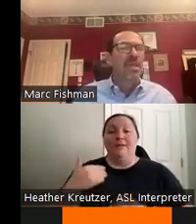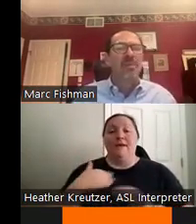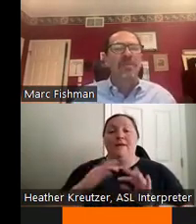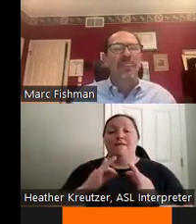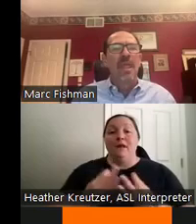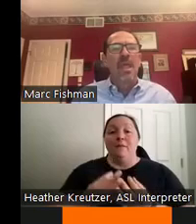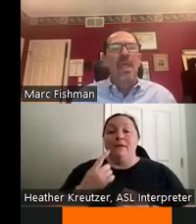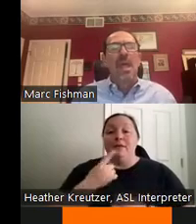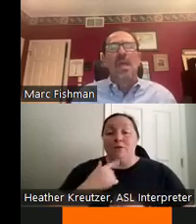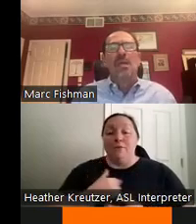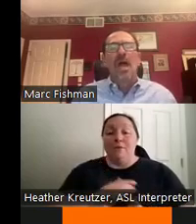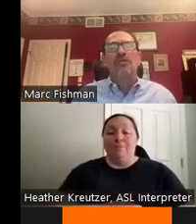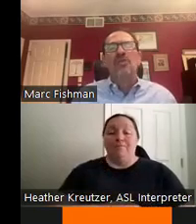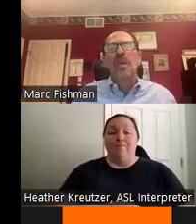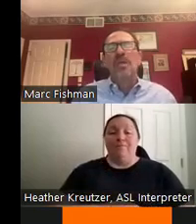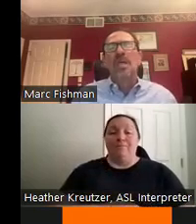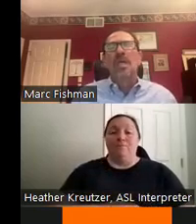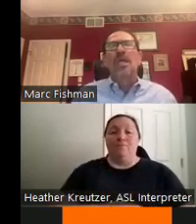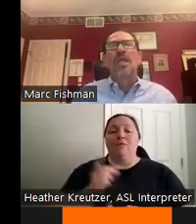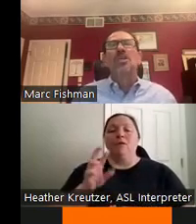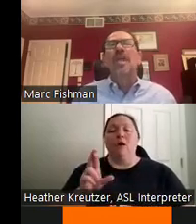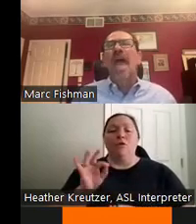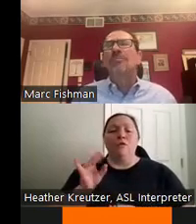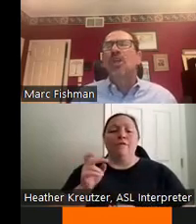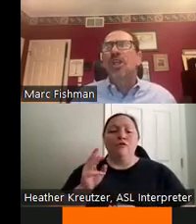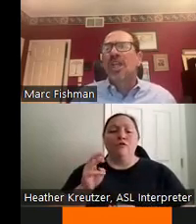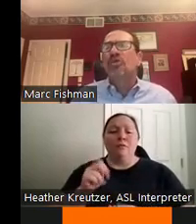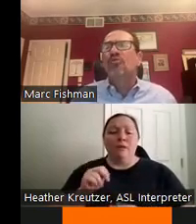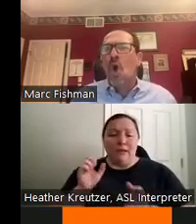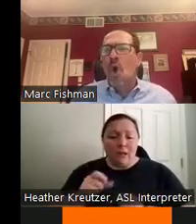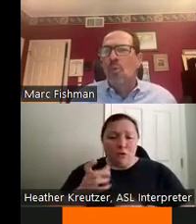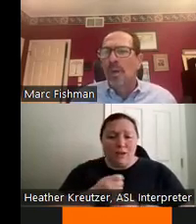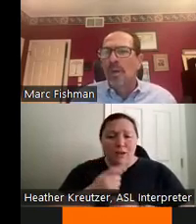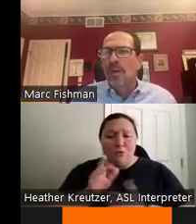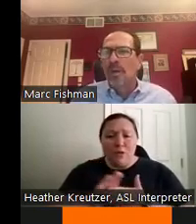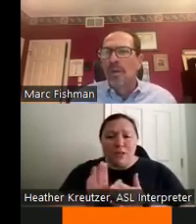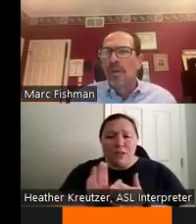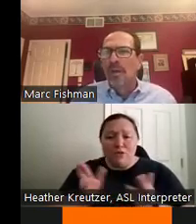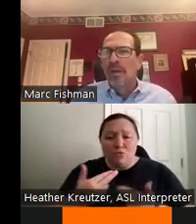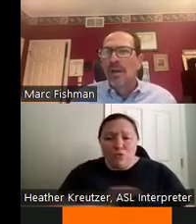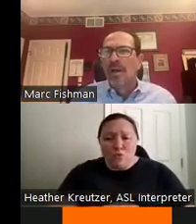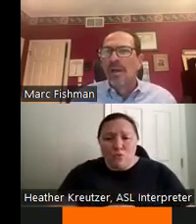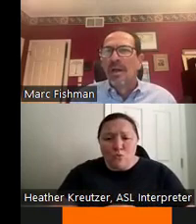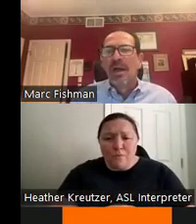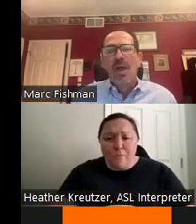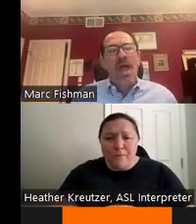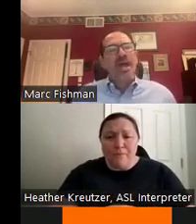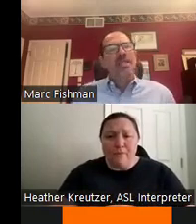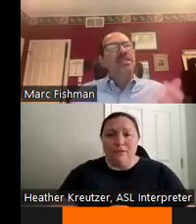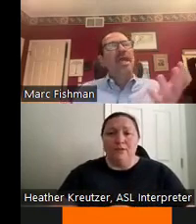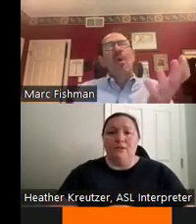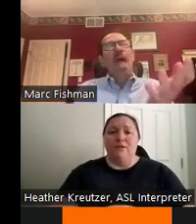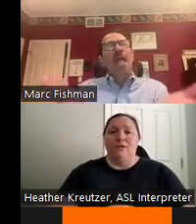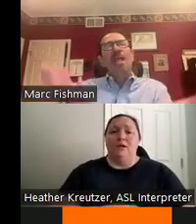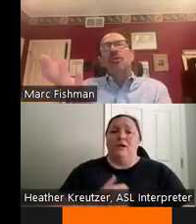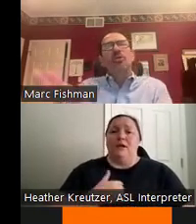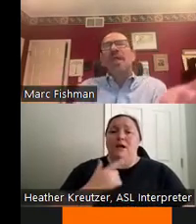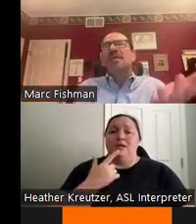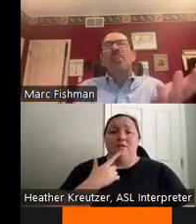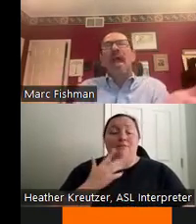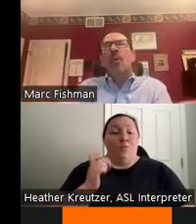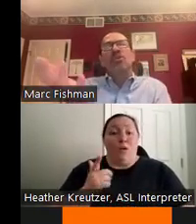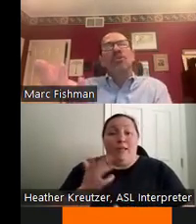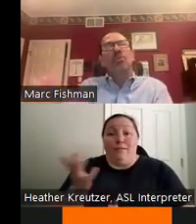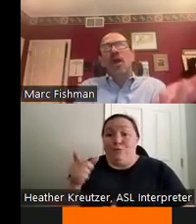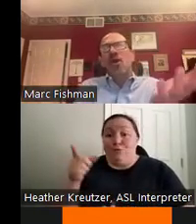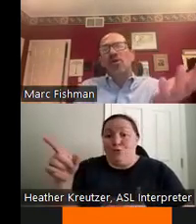families say to me, Dr. Fishman, can you get him to clean his room? And I say, well, you